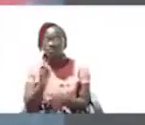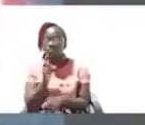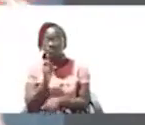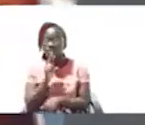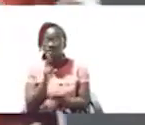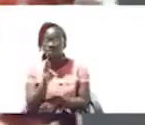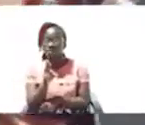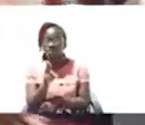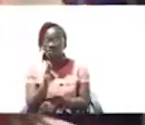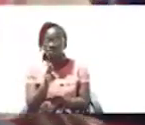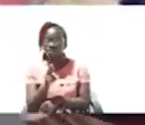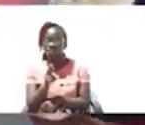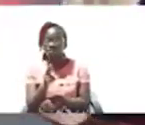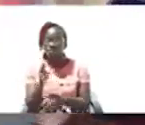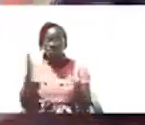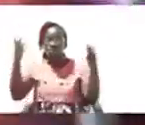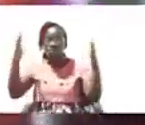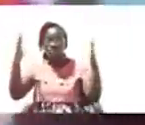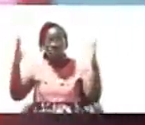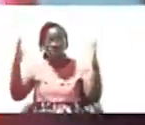them. Put your hands together for those.